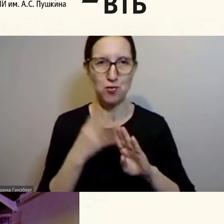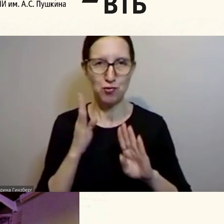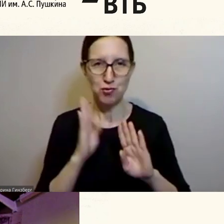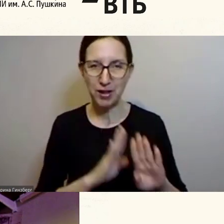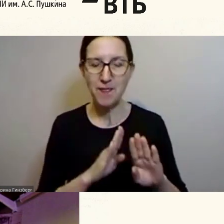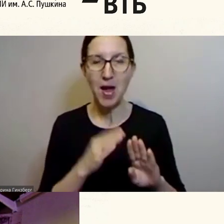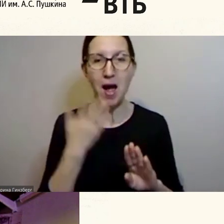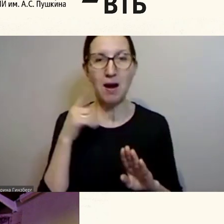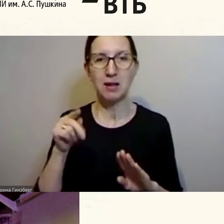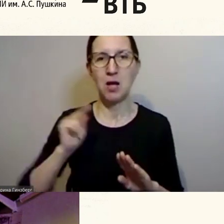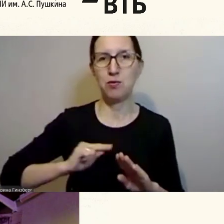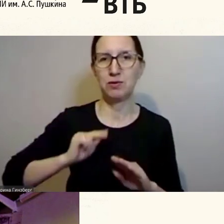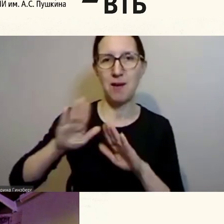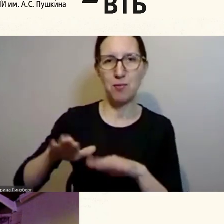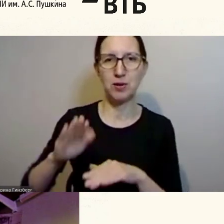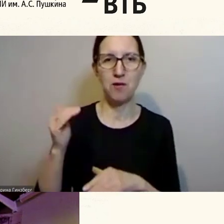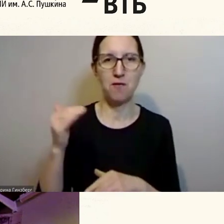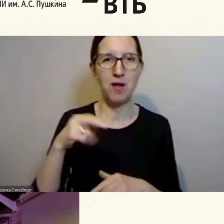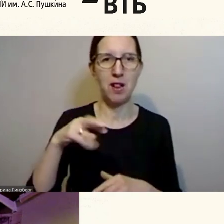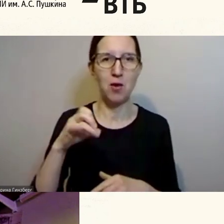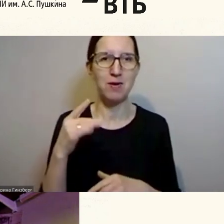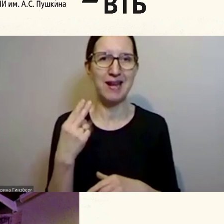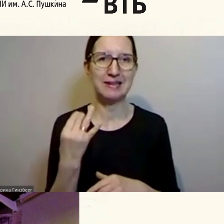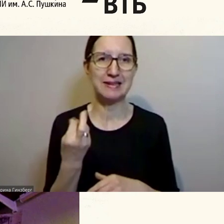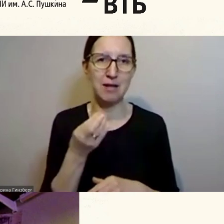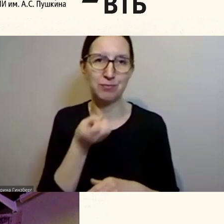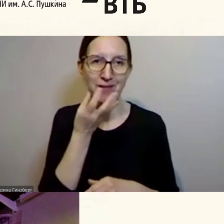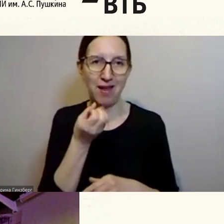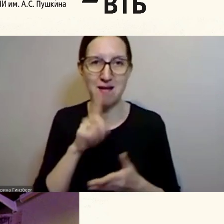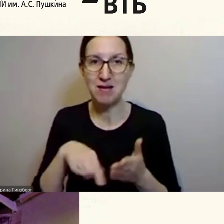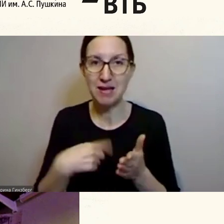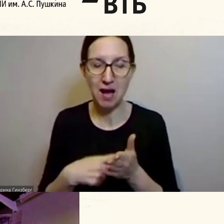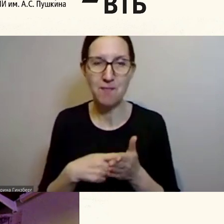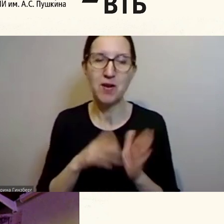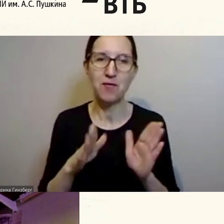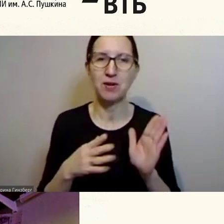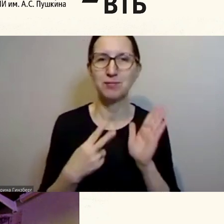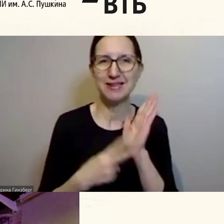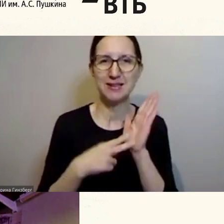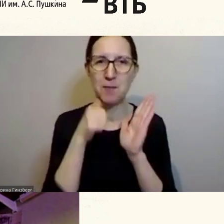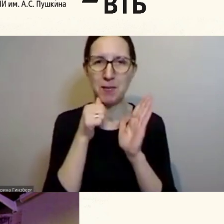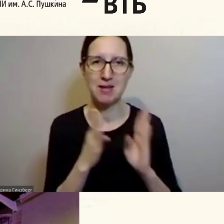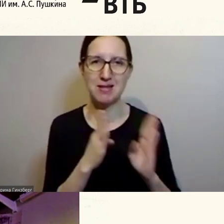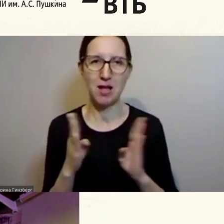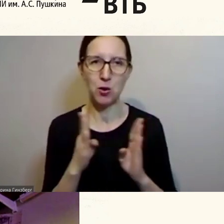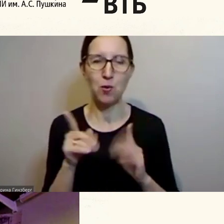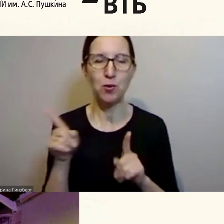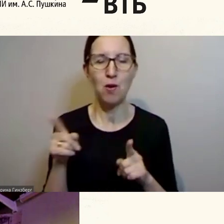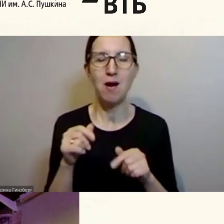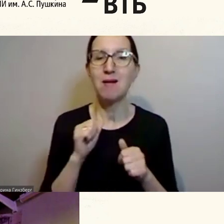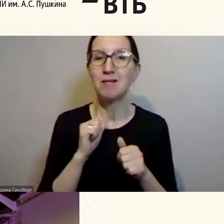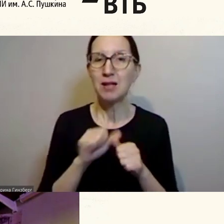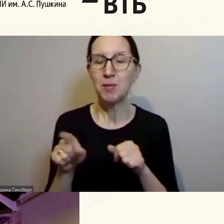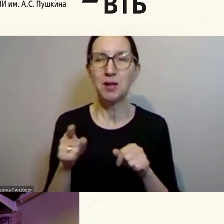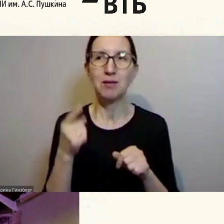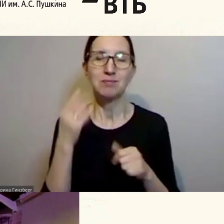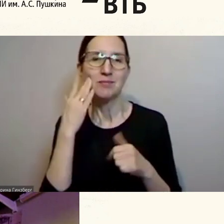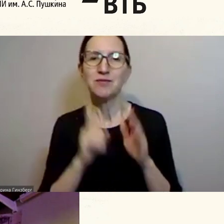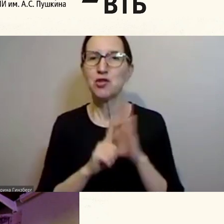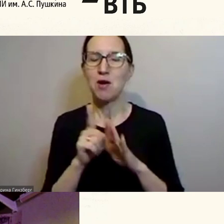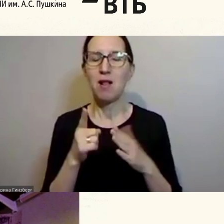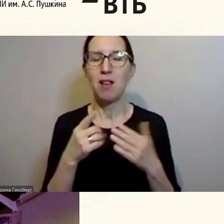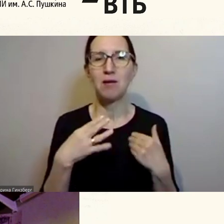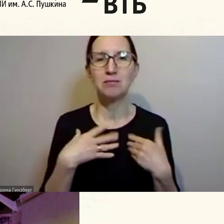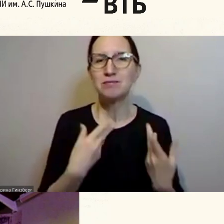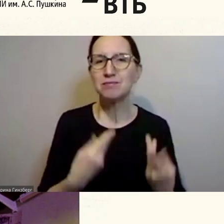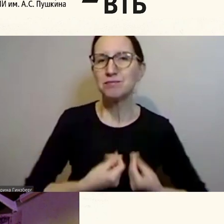immersing himself in Renaissance art, looking at paintings and going to museums, he was fascinated by the interiors of